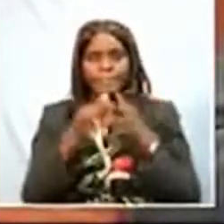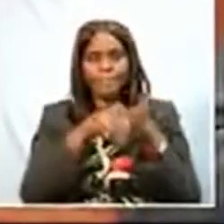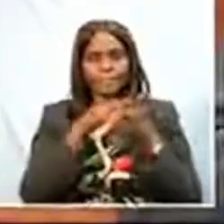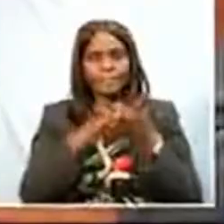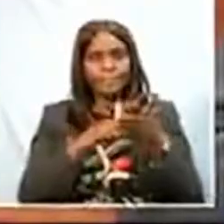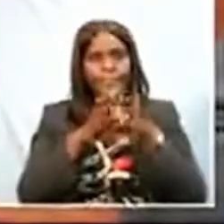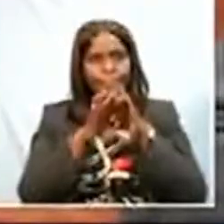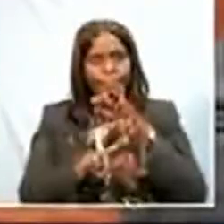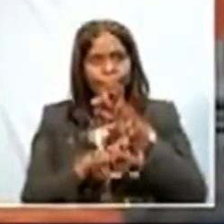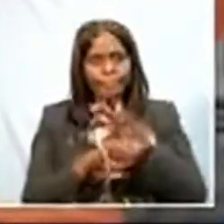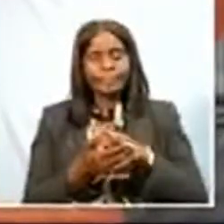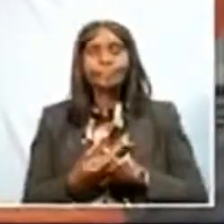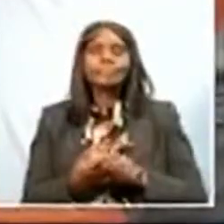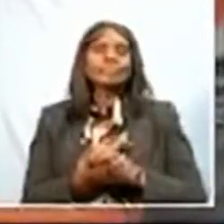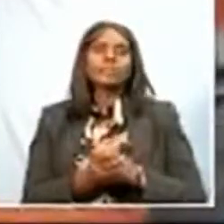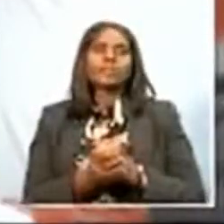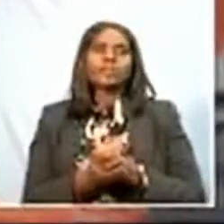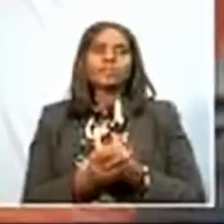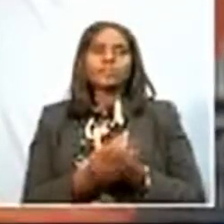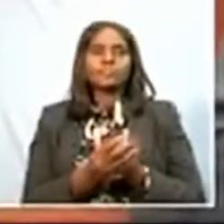below.